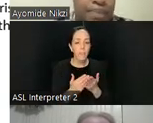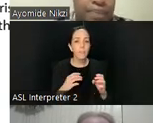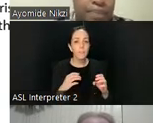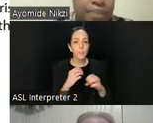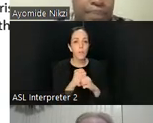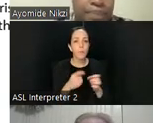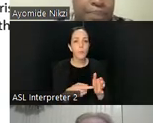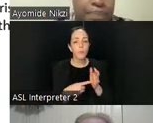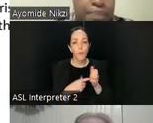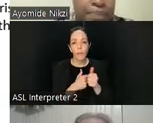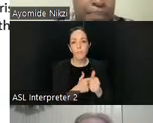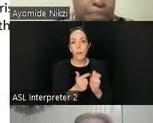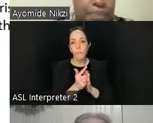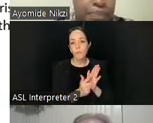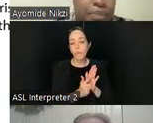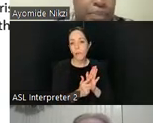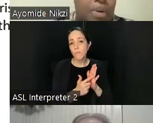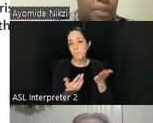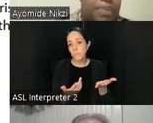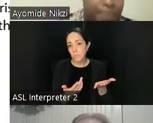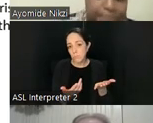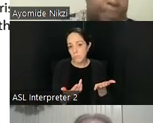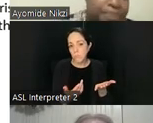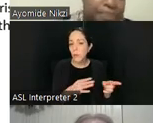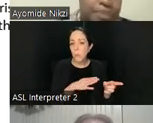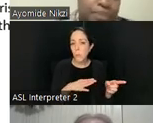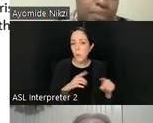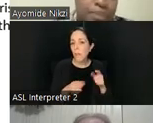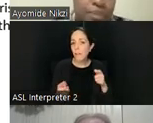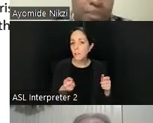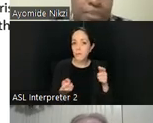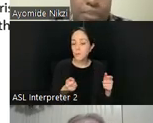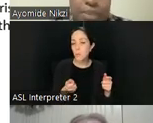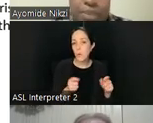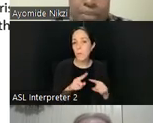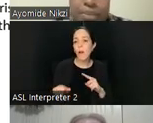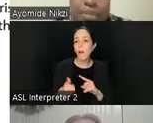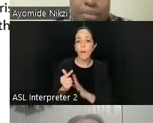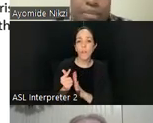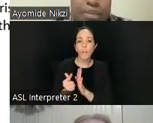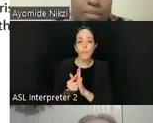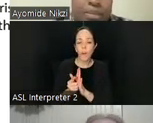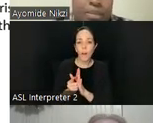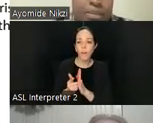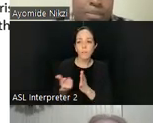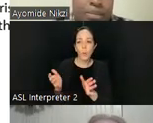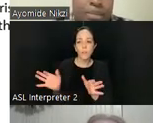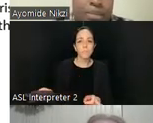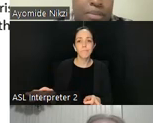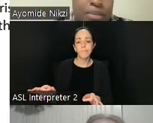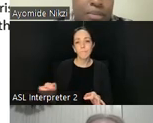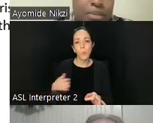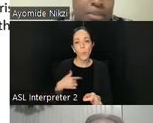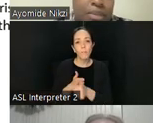within the oversight board's control that might force us to not be able to be fully transparent because their structures around us are still not fully